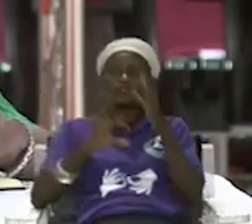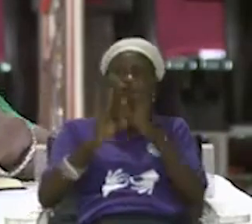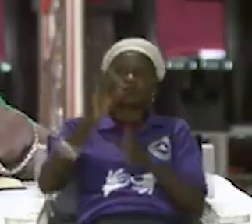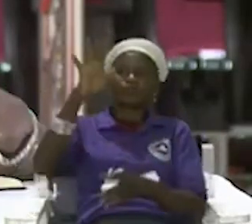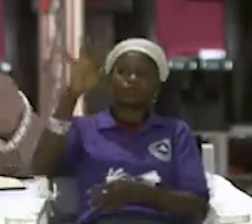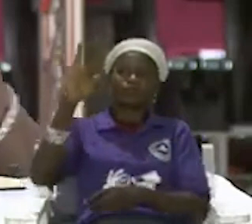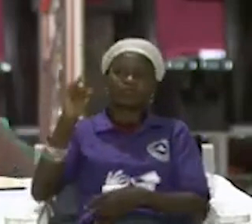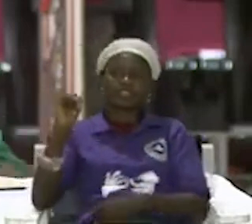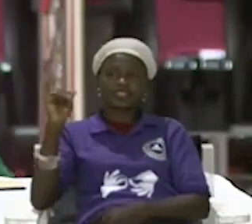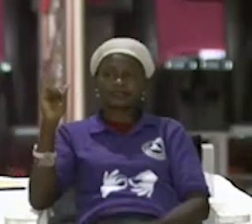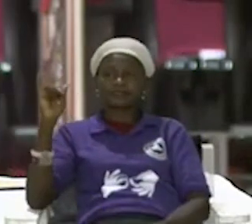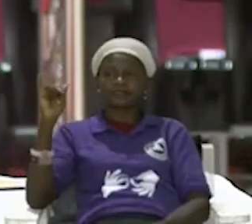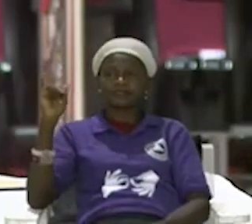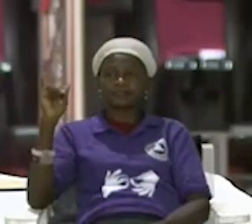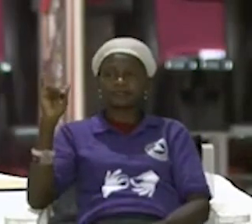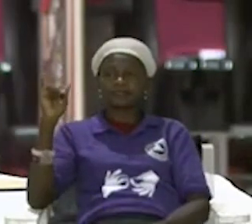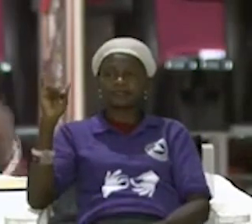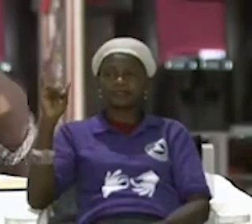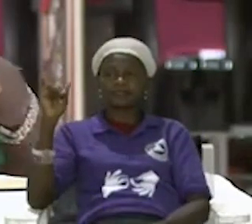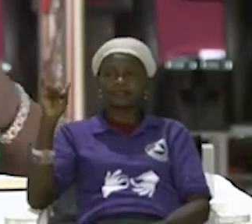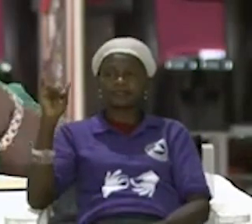spiritually.